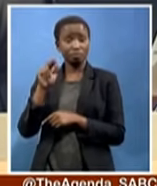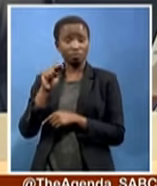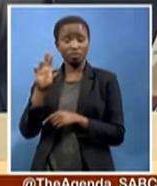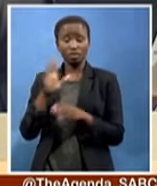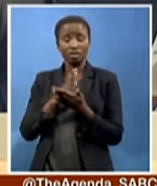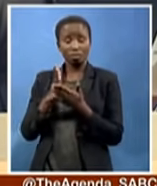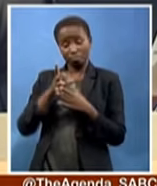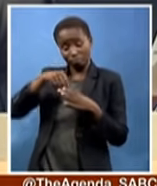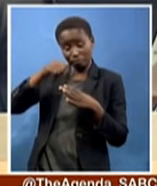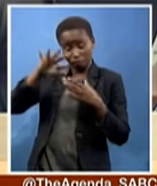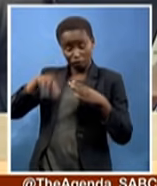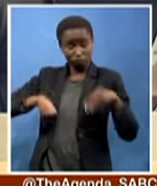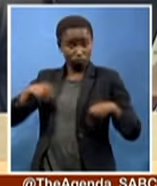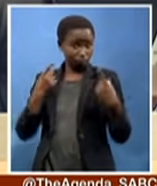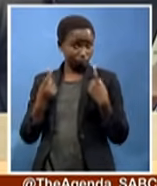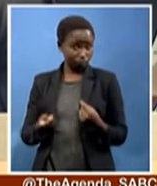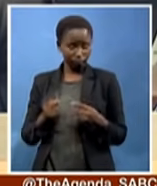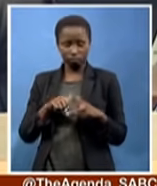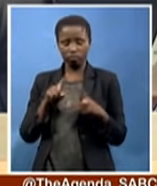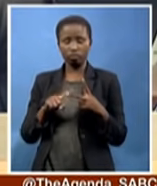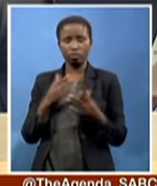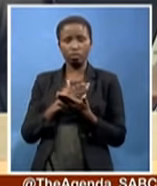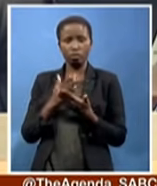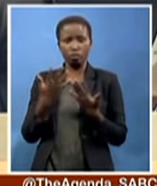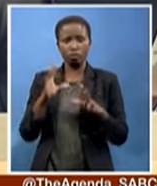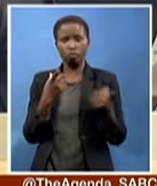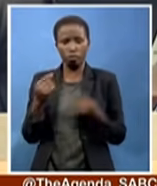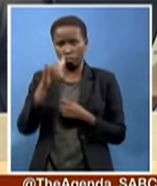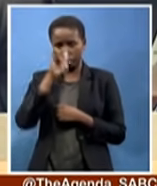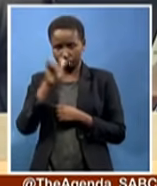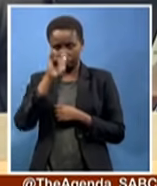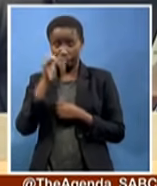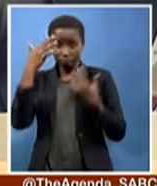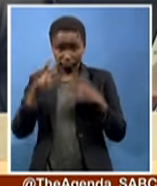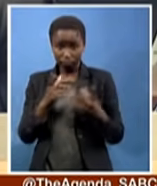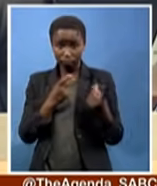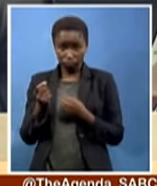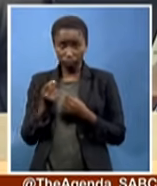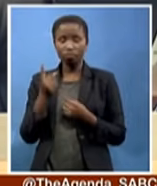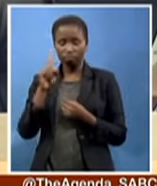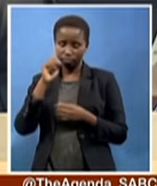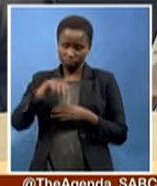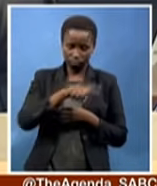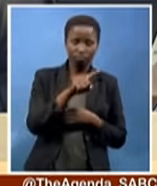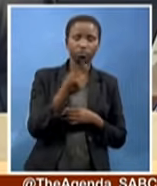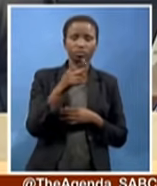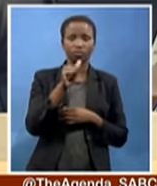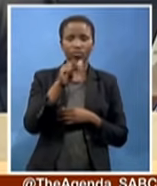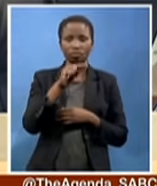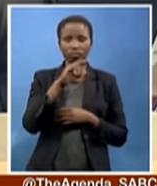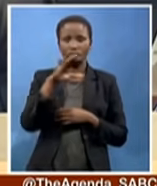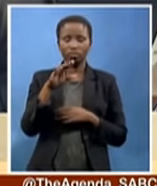criminal practices must go to the ANC's Integrity Commission and provide a credible explanation for